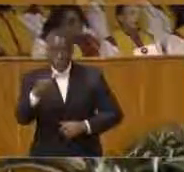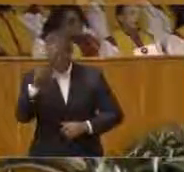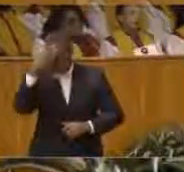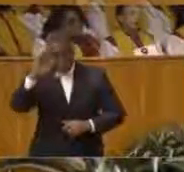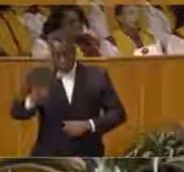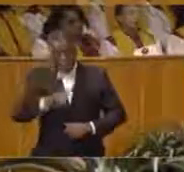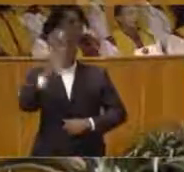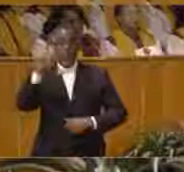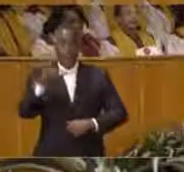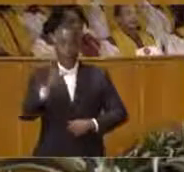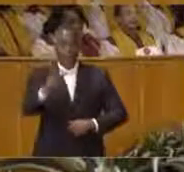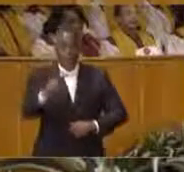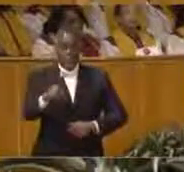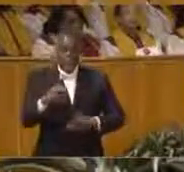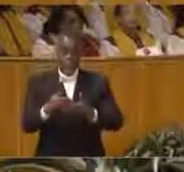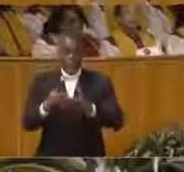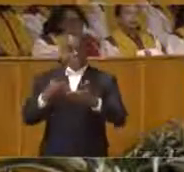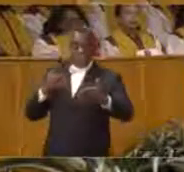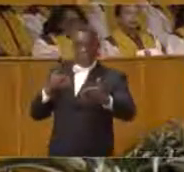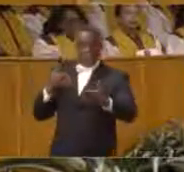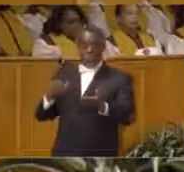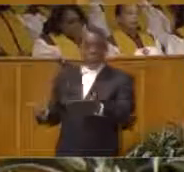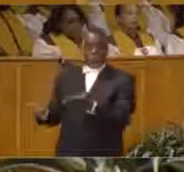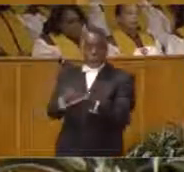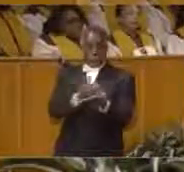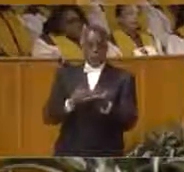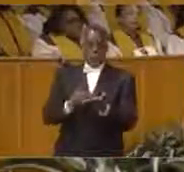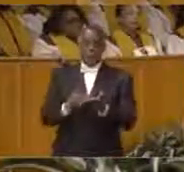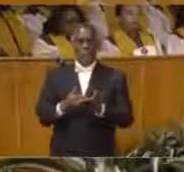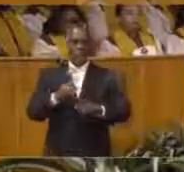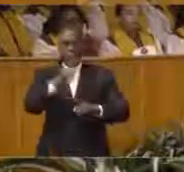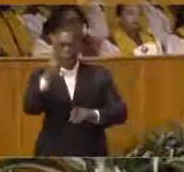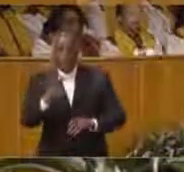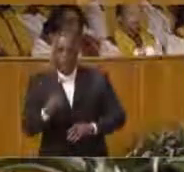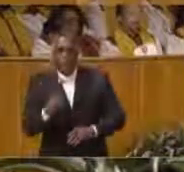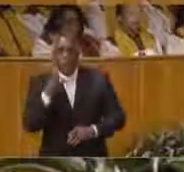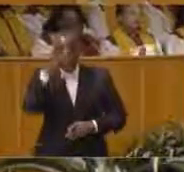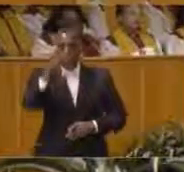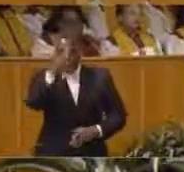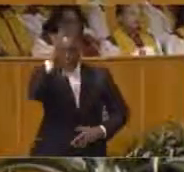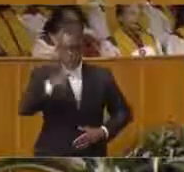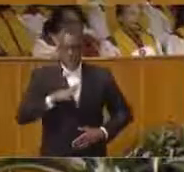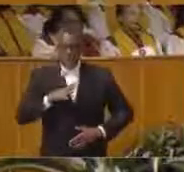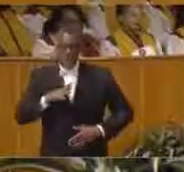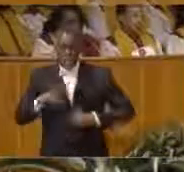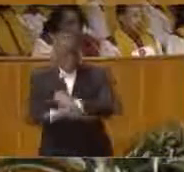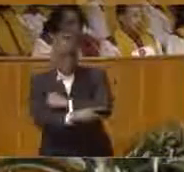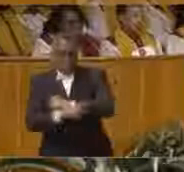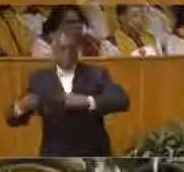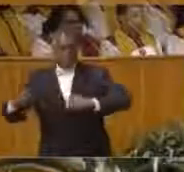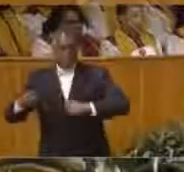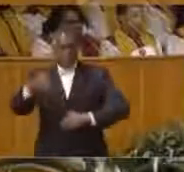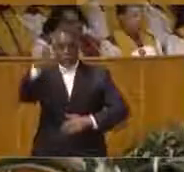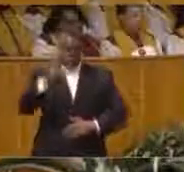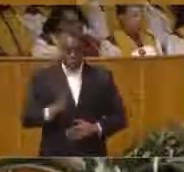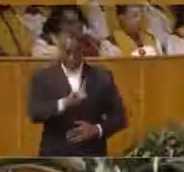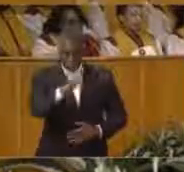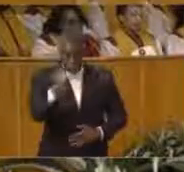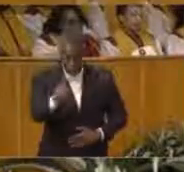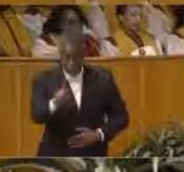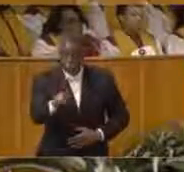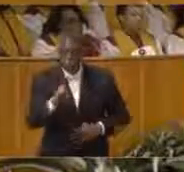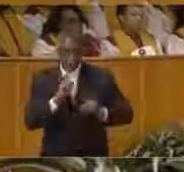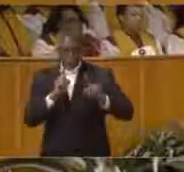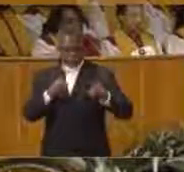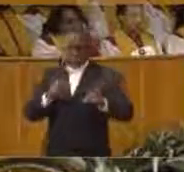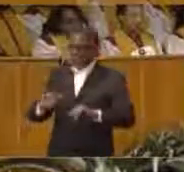that was asked before the offering. Will a man rob God? And